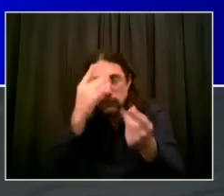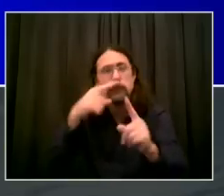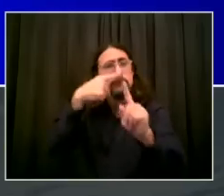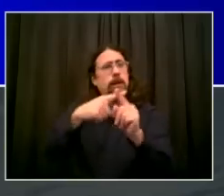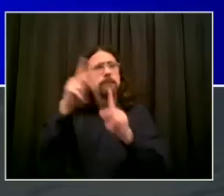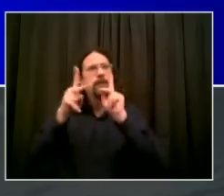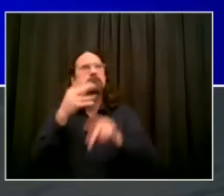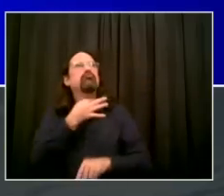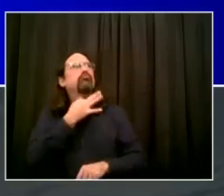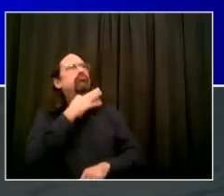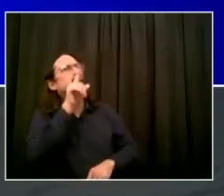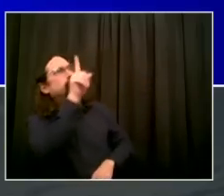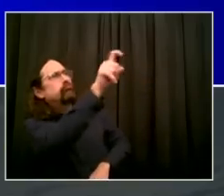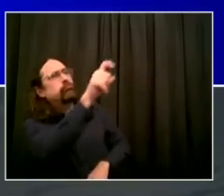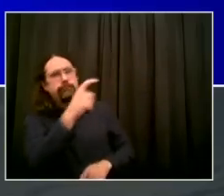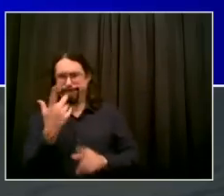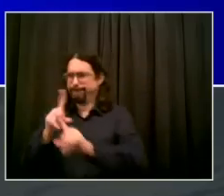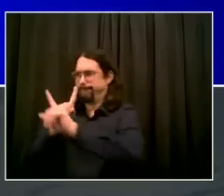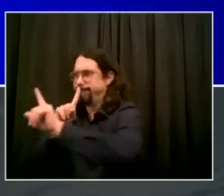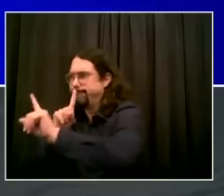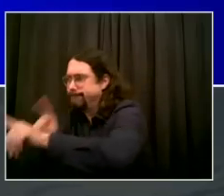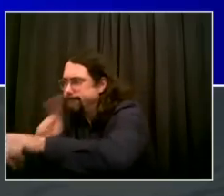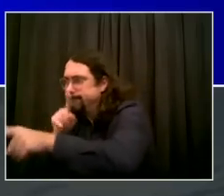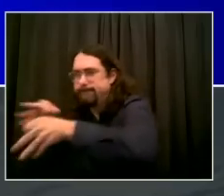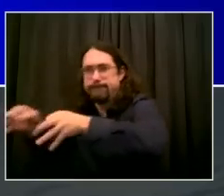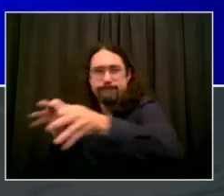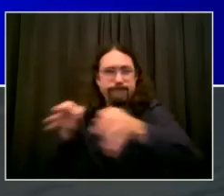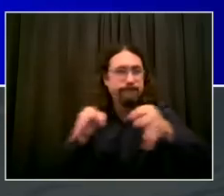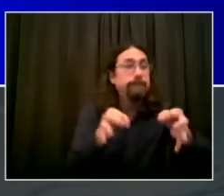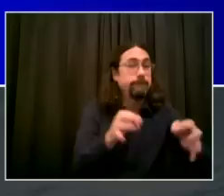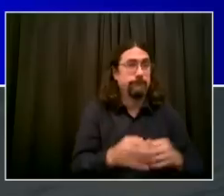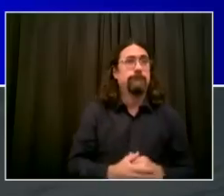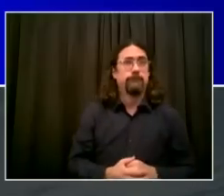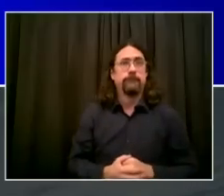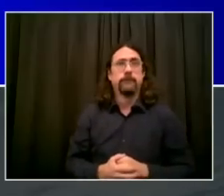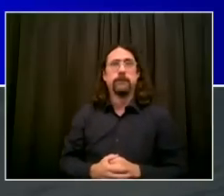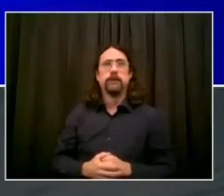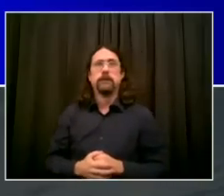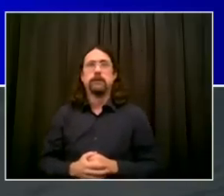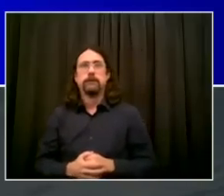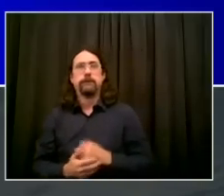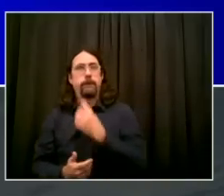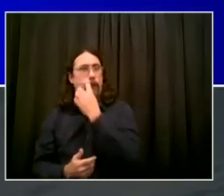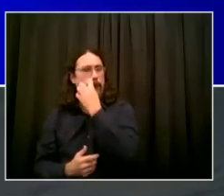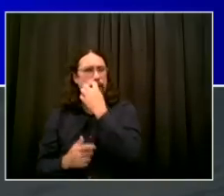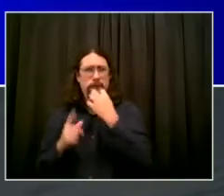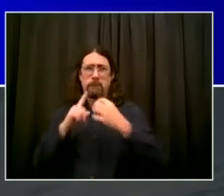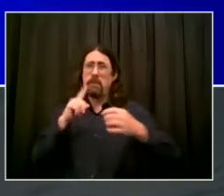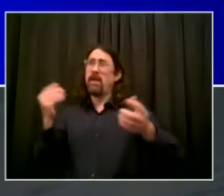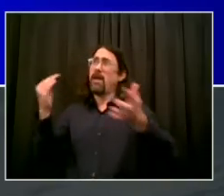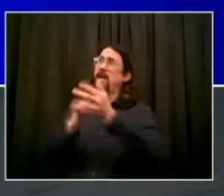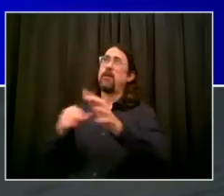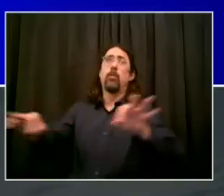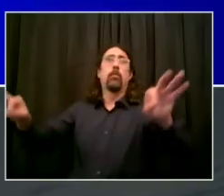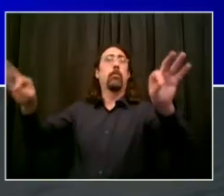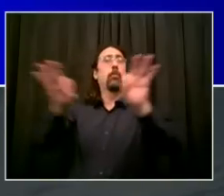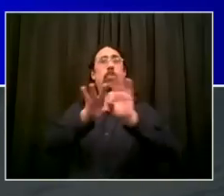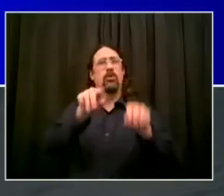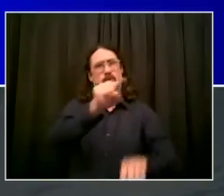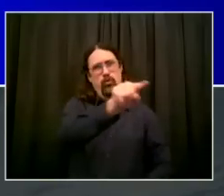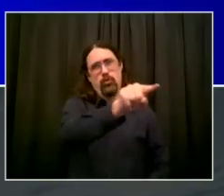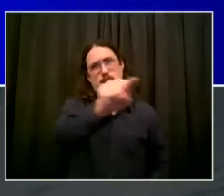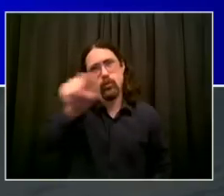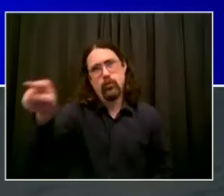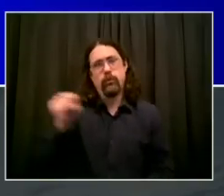the first thing we want to achieve is compliance. If we get compliance, there do not have to be forced closures, there do not have to be fines